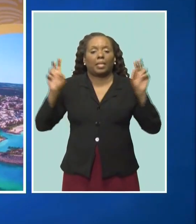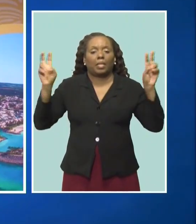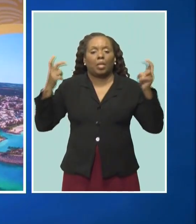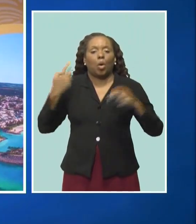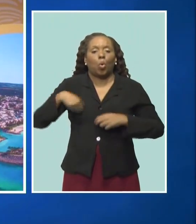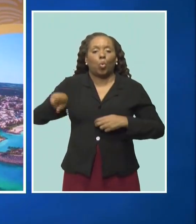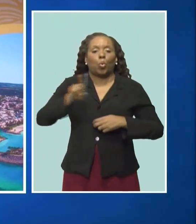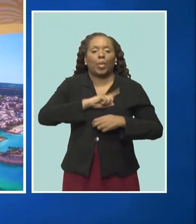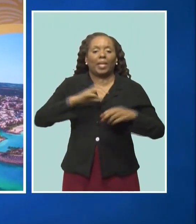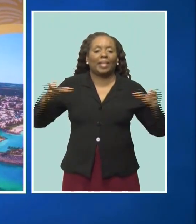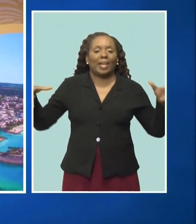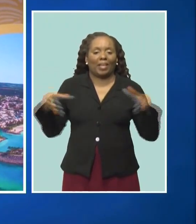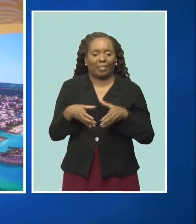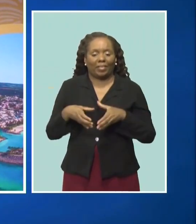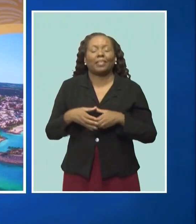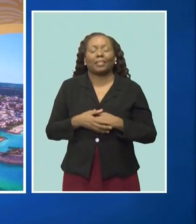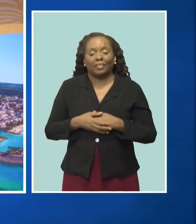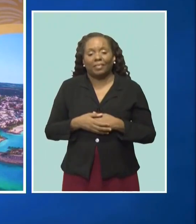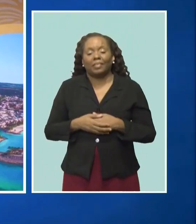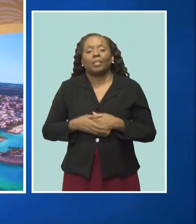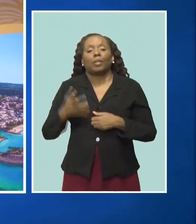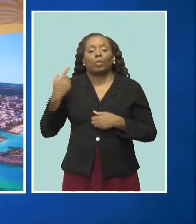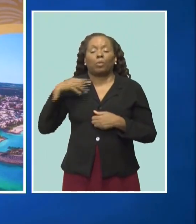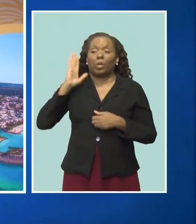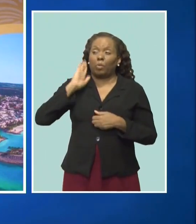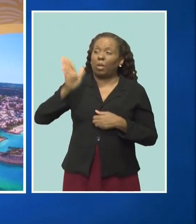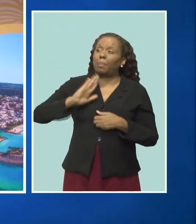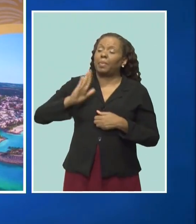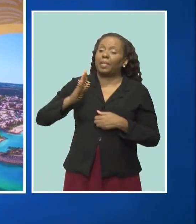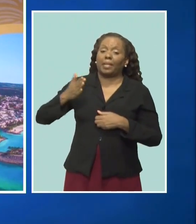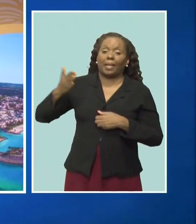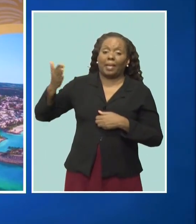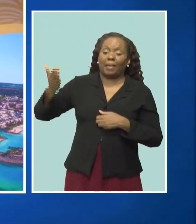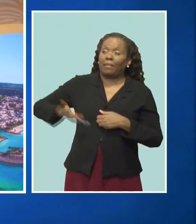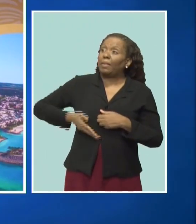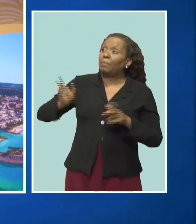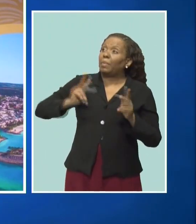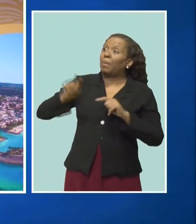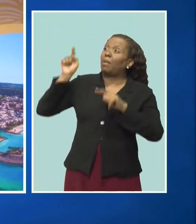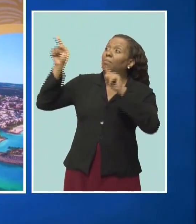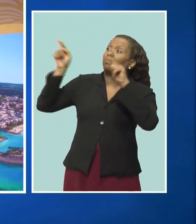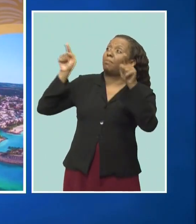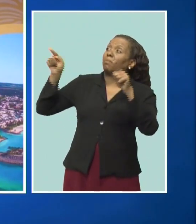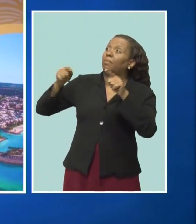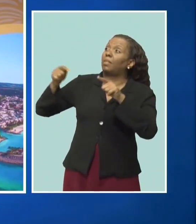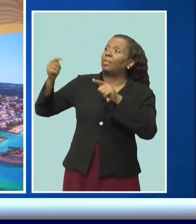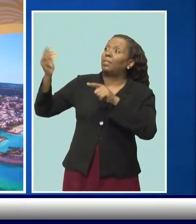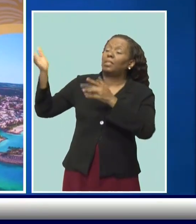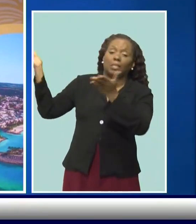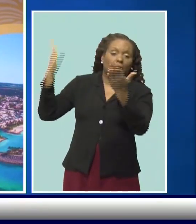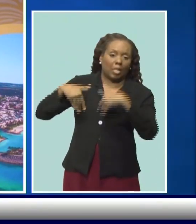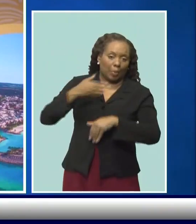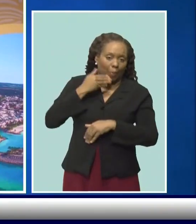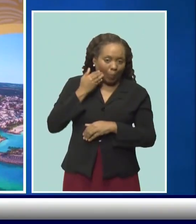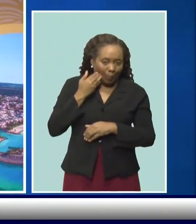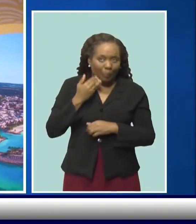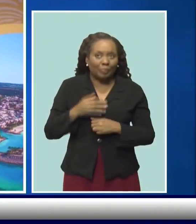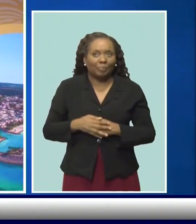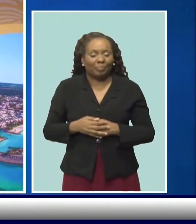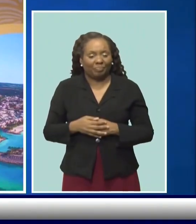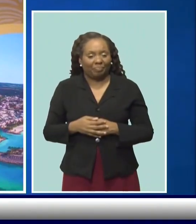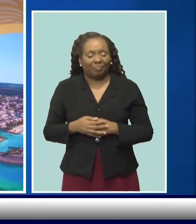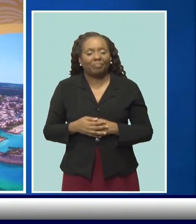an invitation to those across the diaspora to return home. As Barbados prepares to launch the We